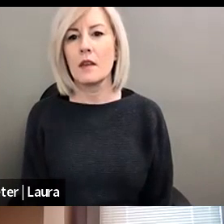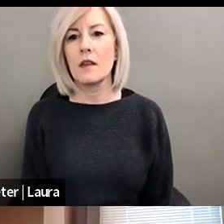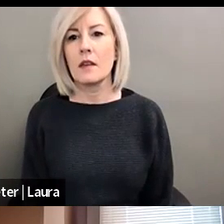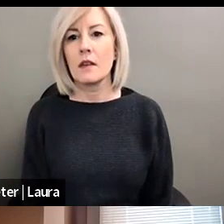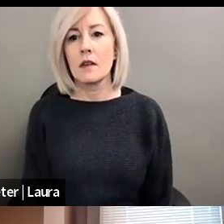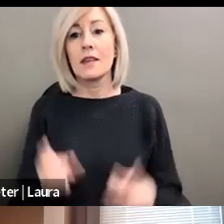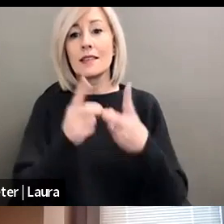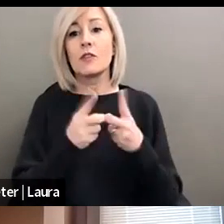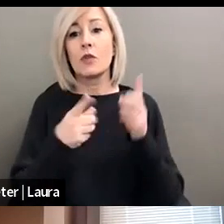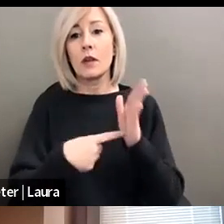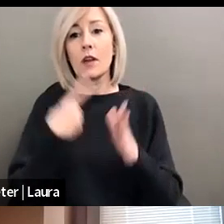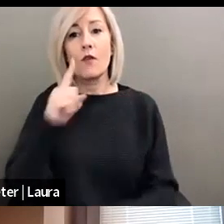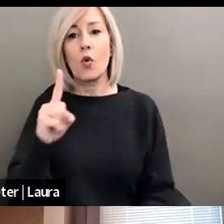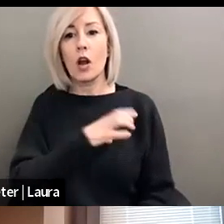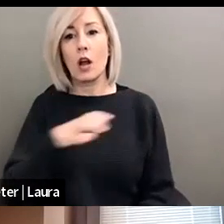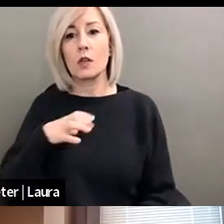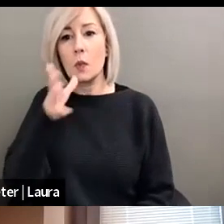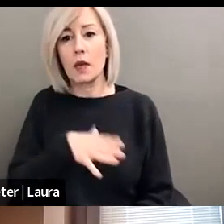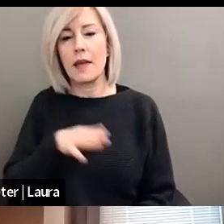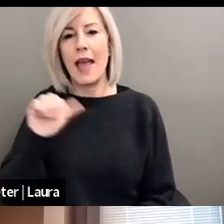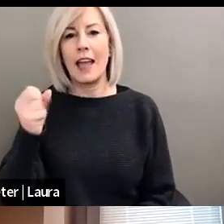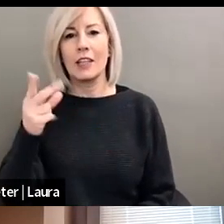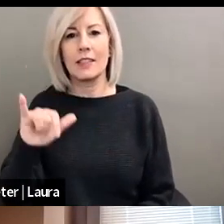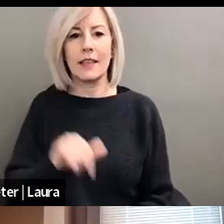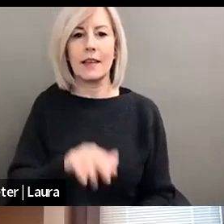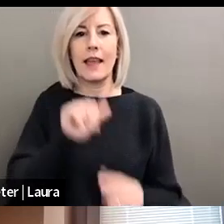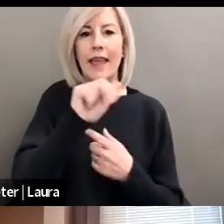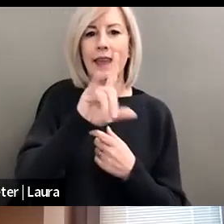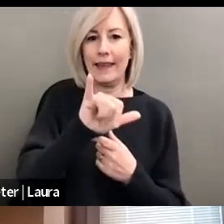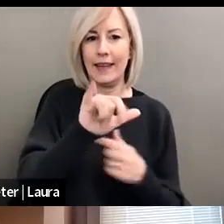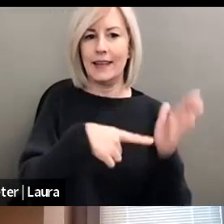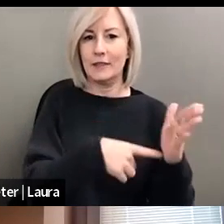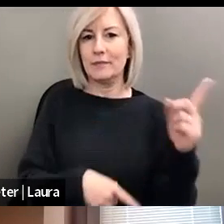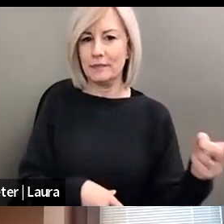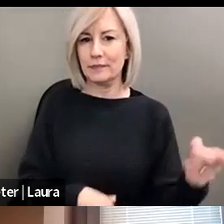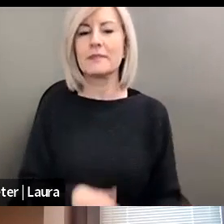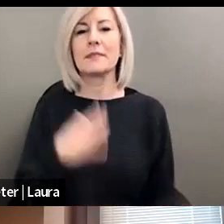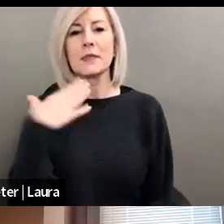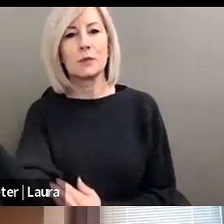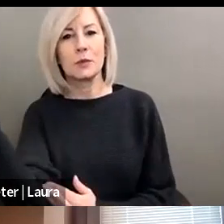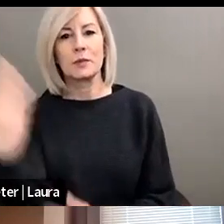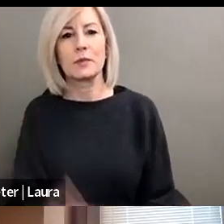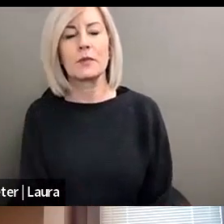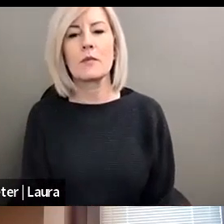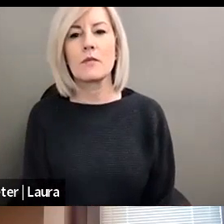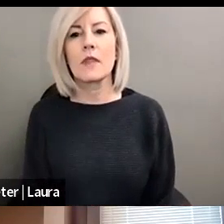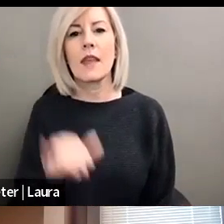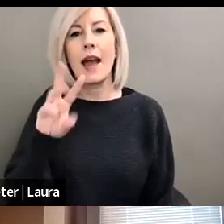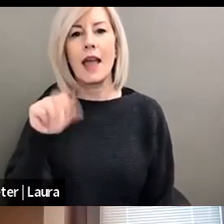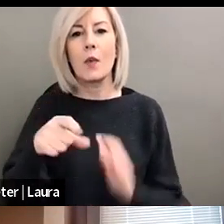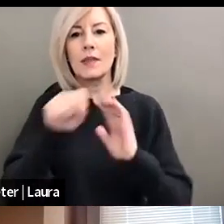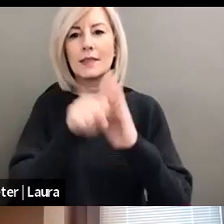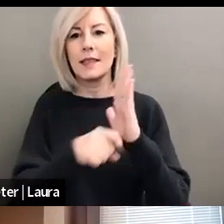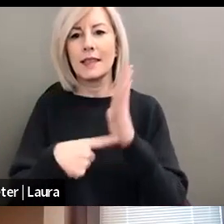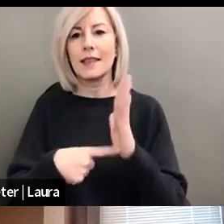District Representative for Congresswoman Ashley Hinson, Andy Whiting. Good morning. And Iowa State Representative